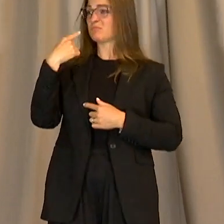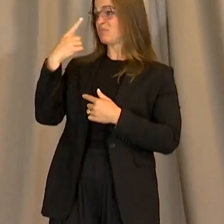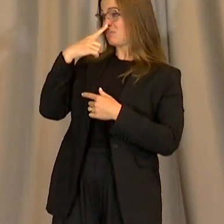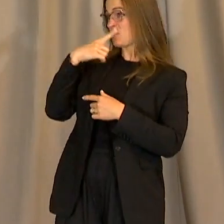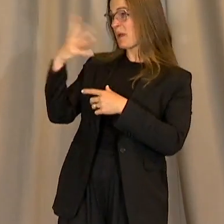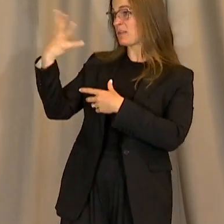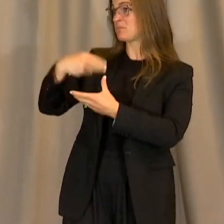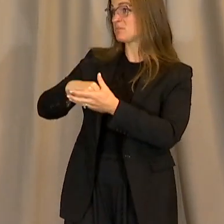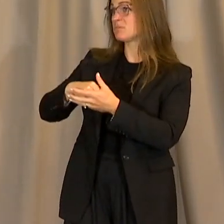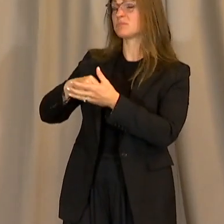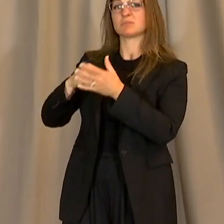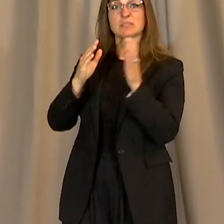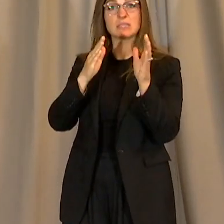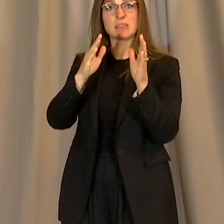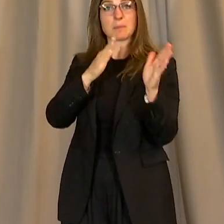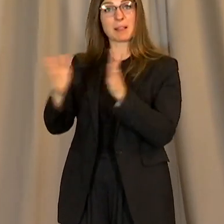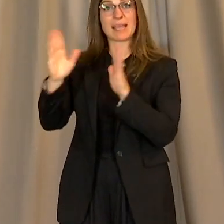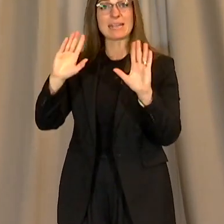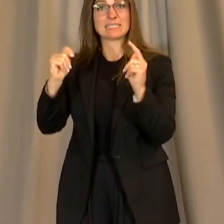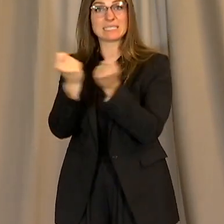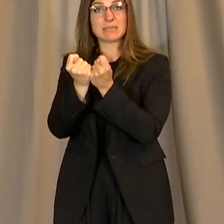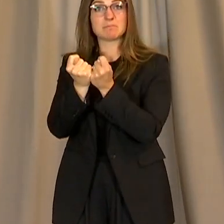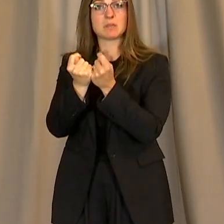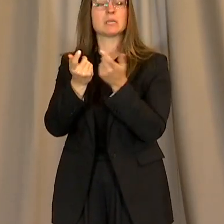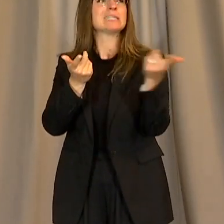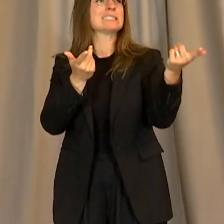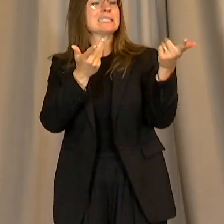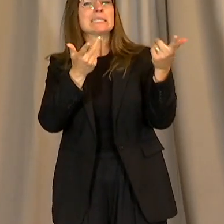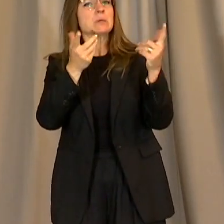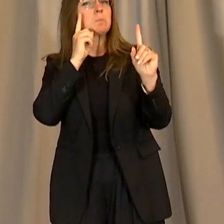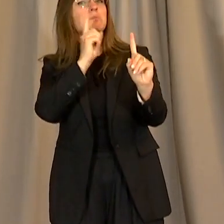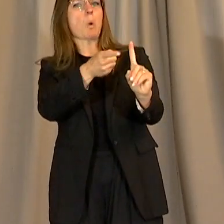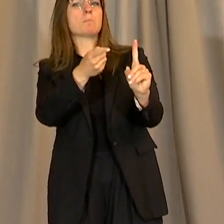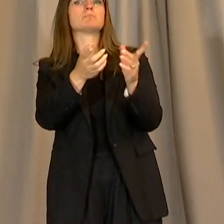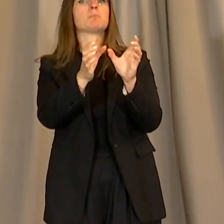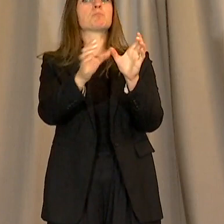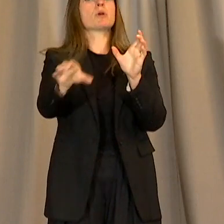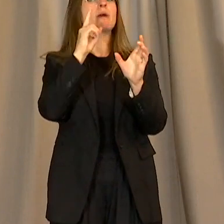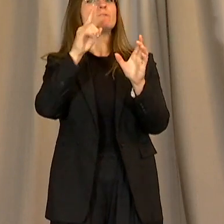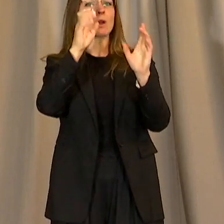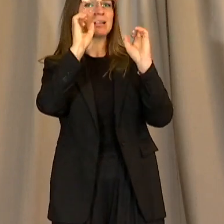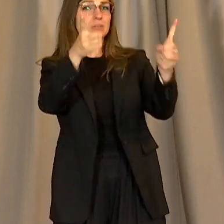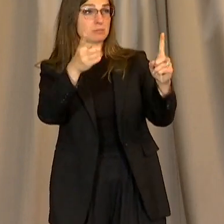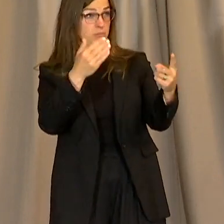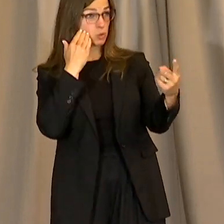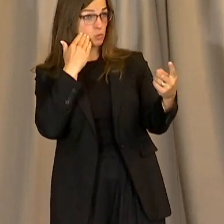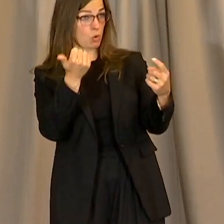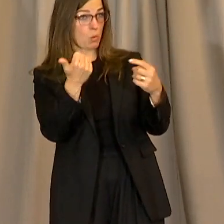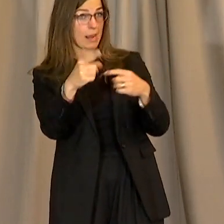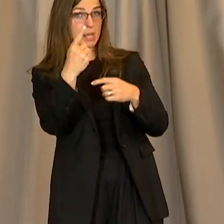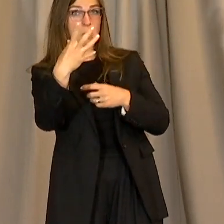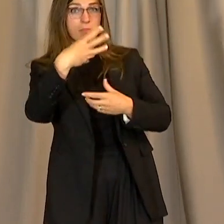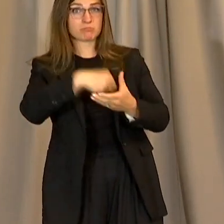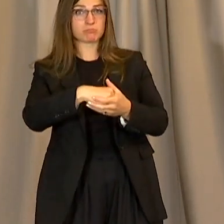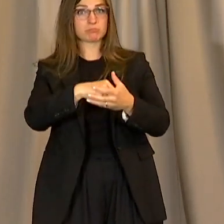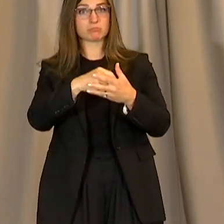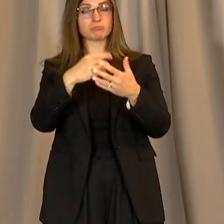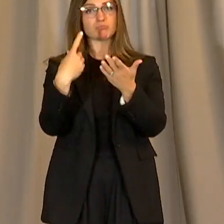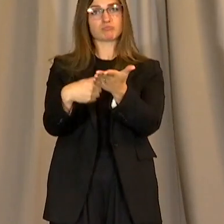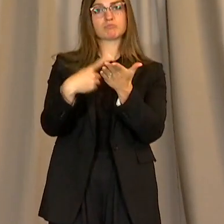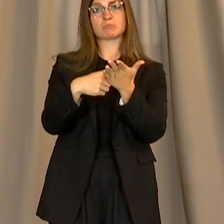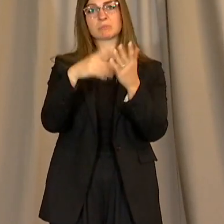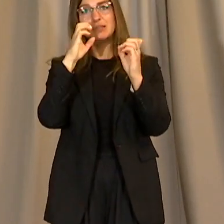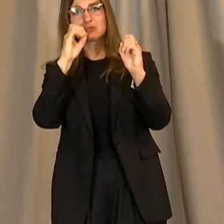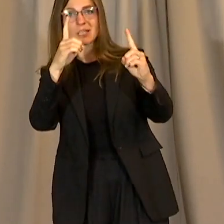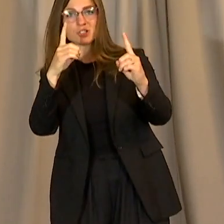we want to do a breakout with education, and who do you know that could come sit with us and talk about education and